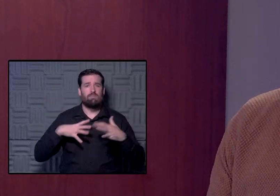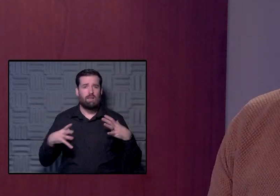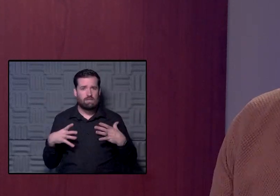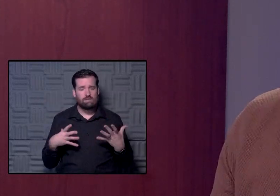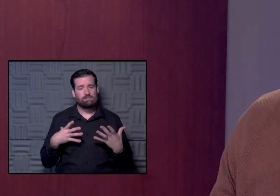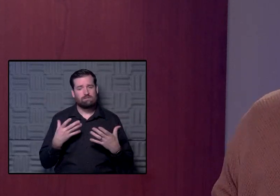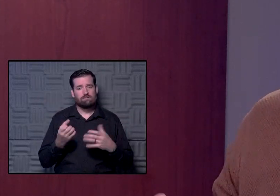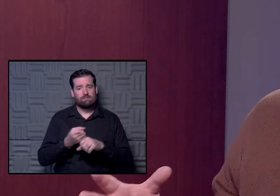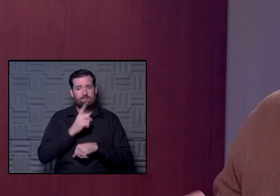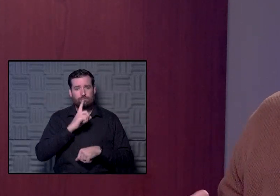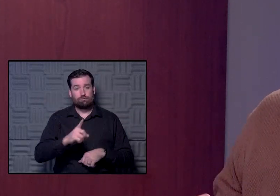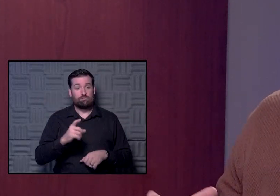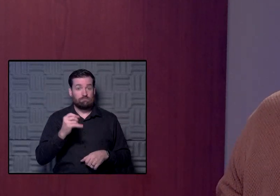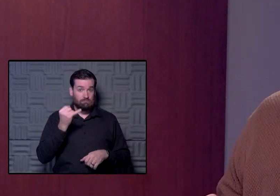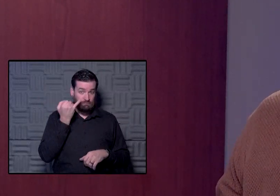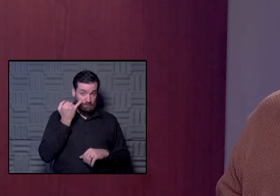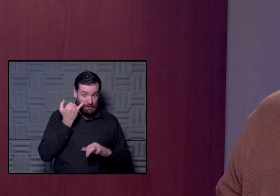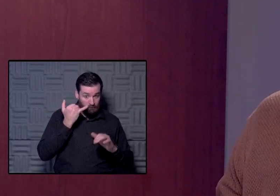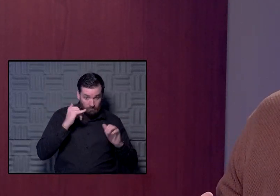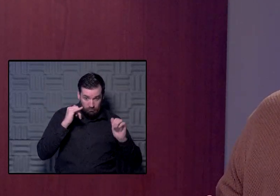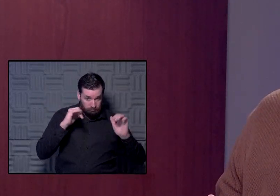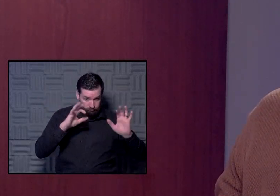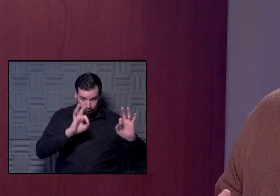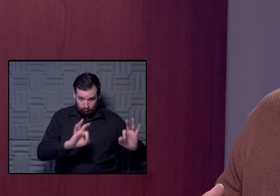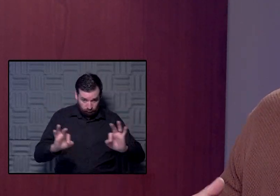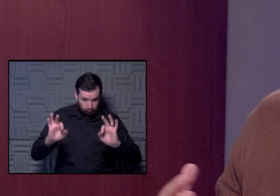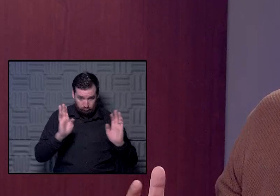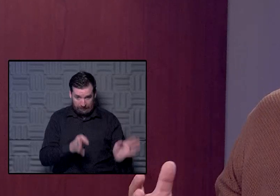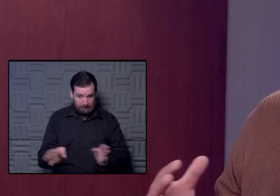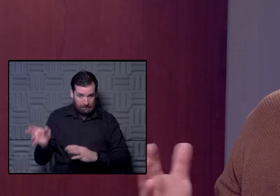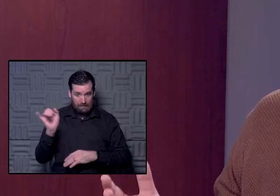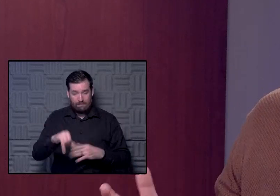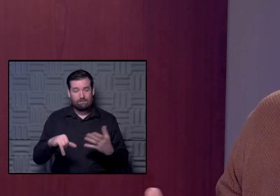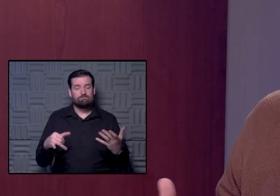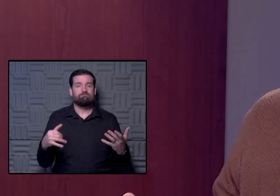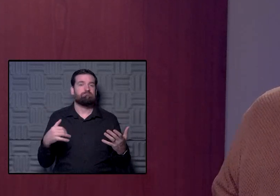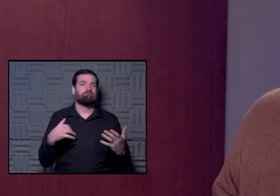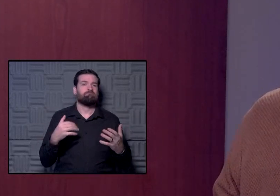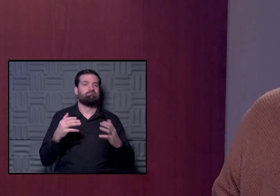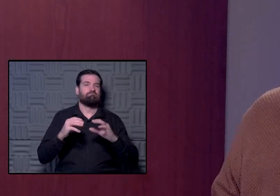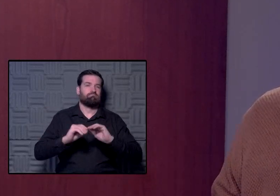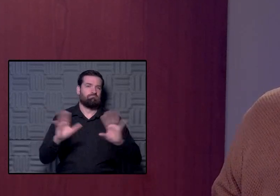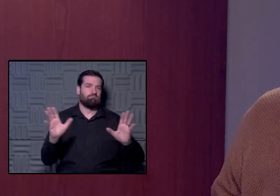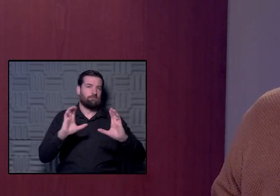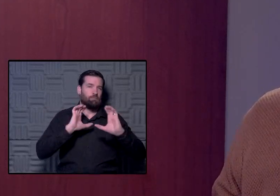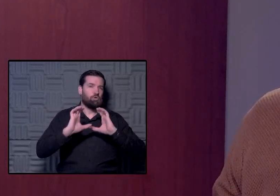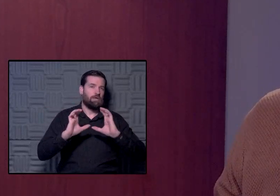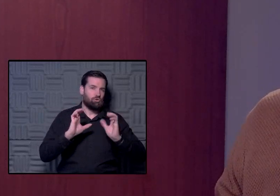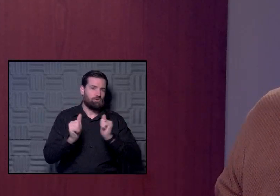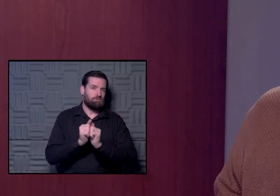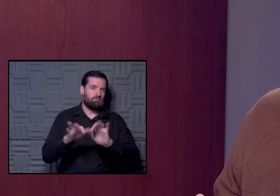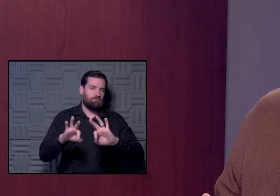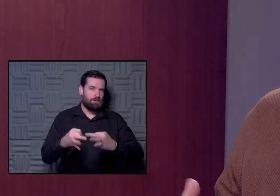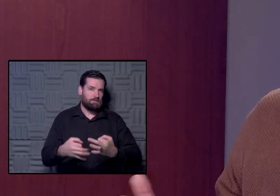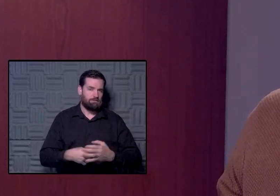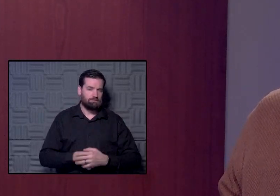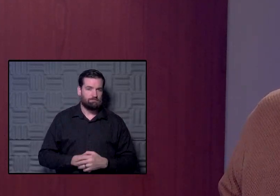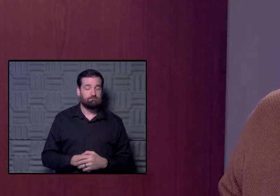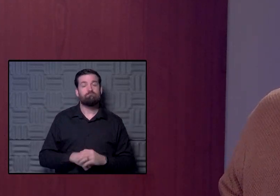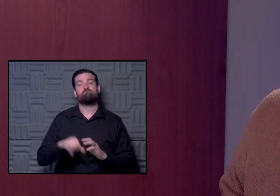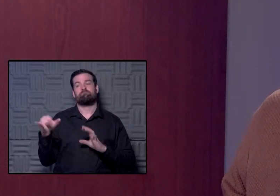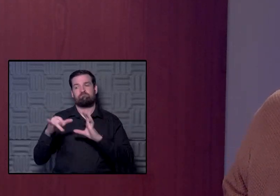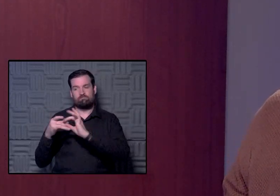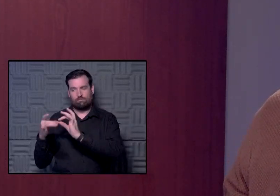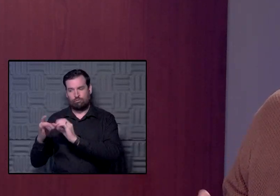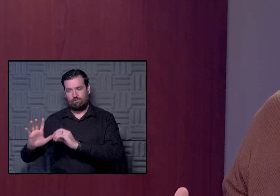that, if you're setting yourself up for that, I would say open communication with your family. And like I was